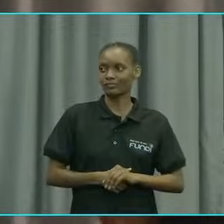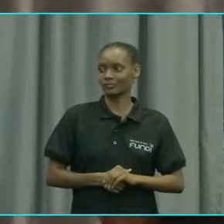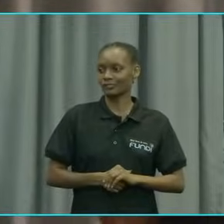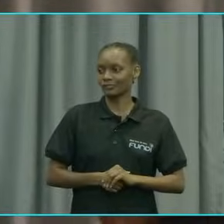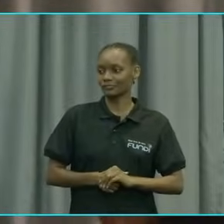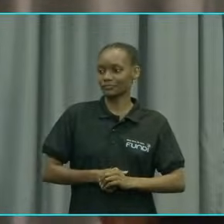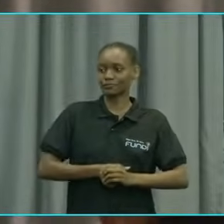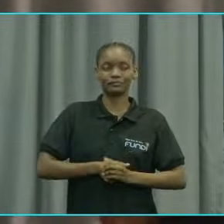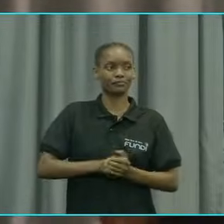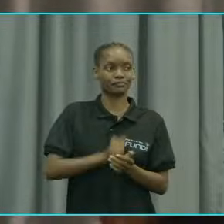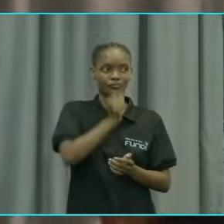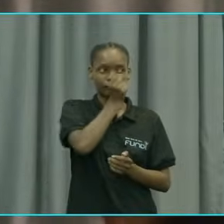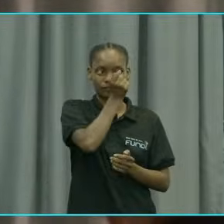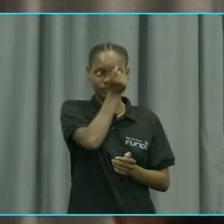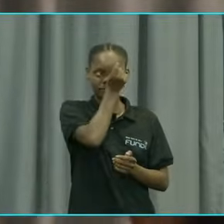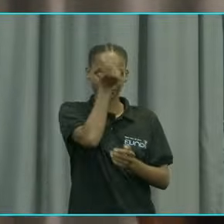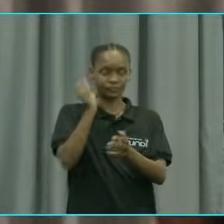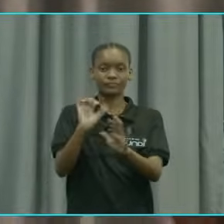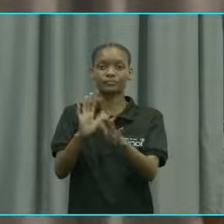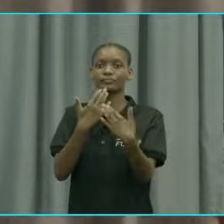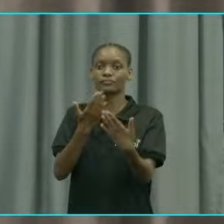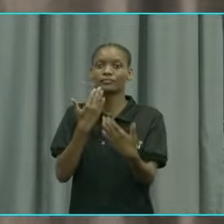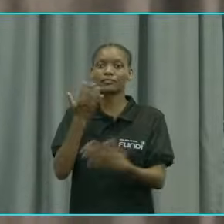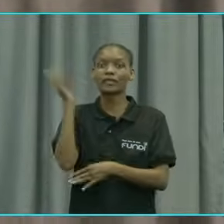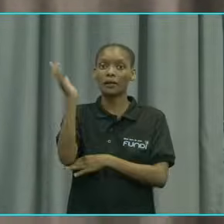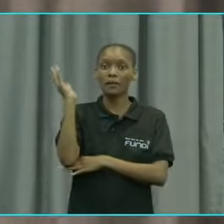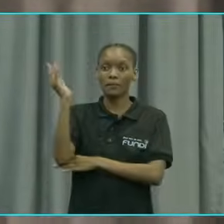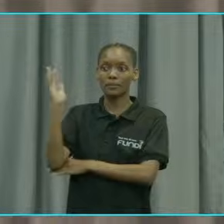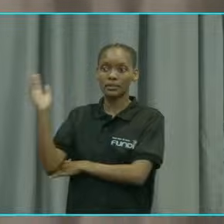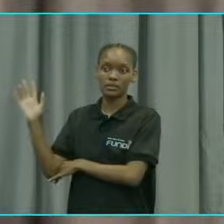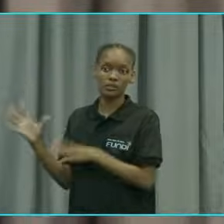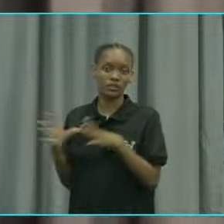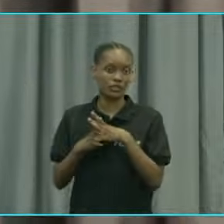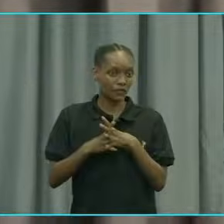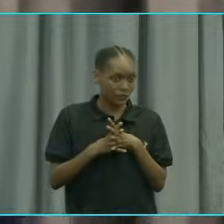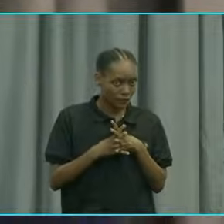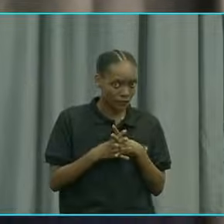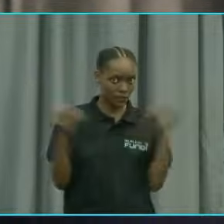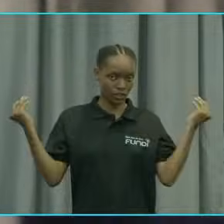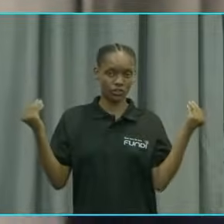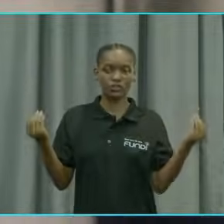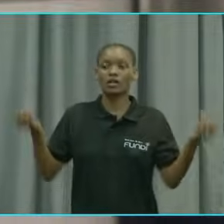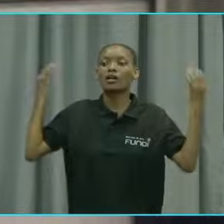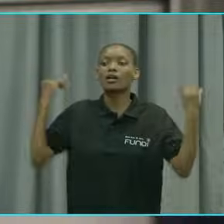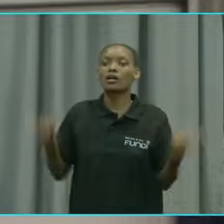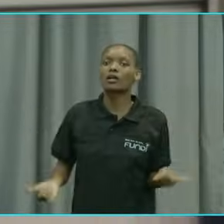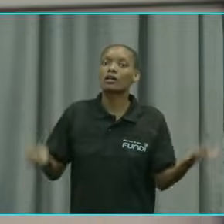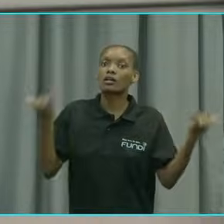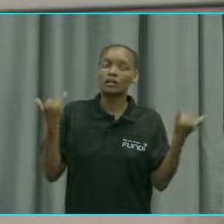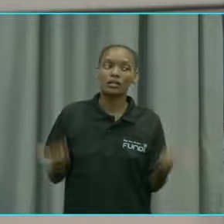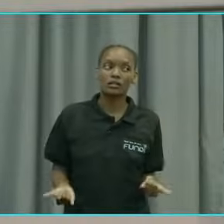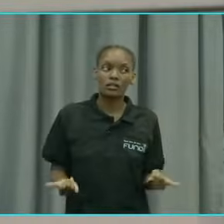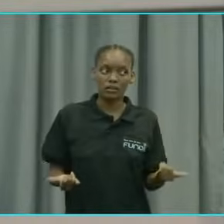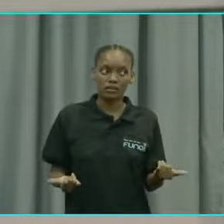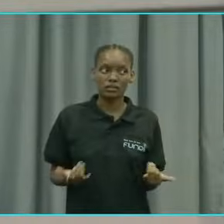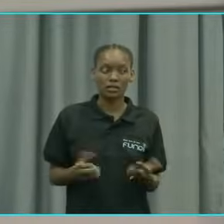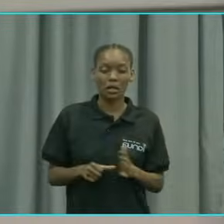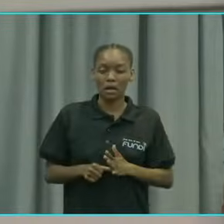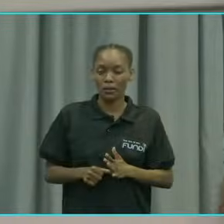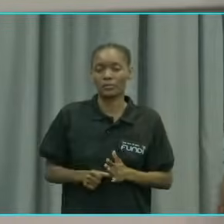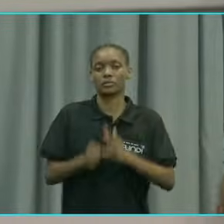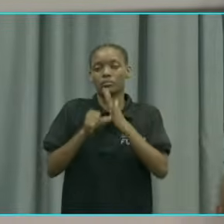Okay, thank you. We've come to the end of all the presentations. I think we now need to actually got the most important part of the